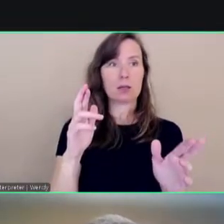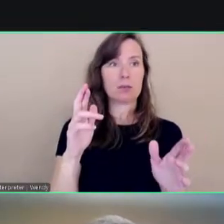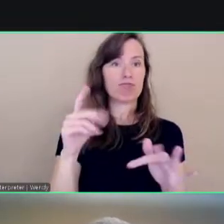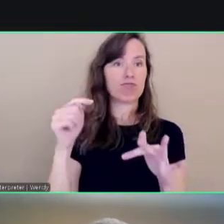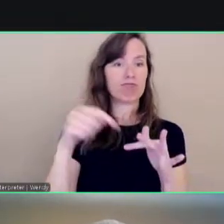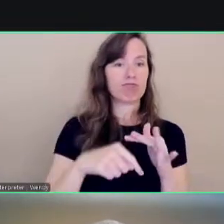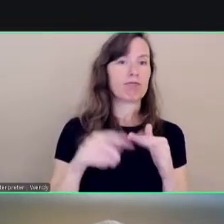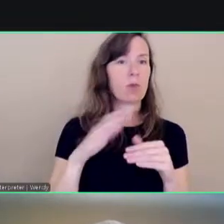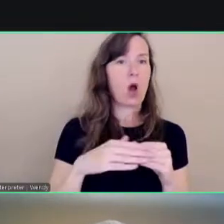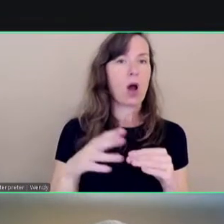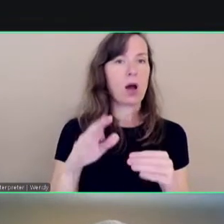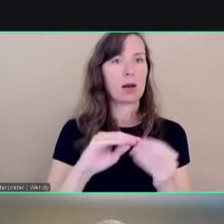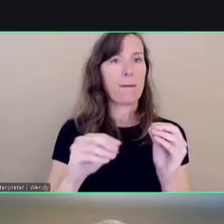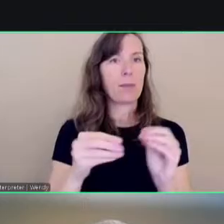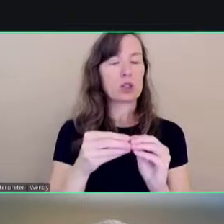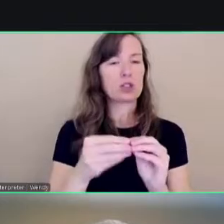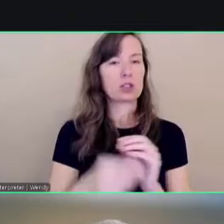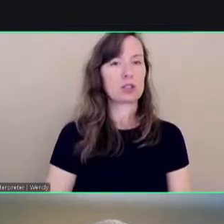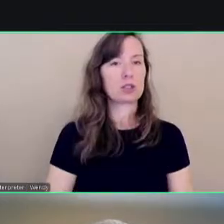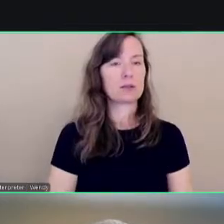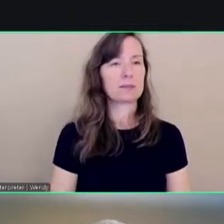numbers.